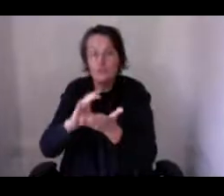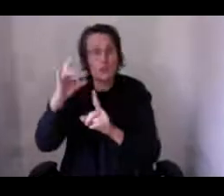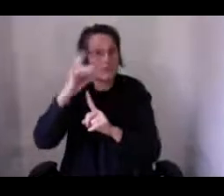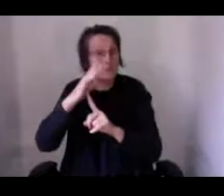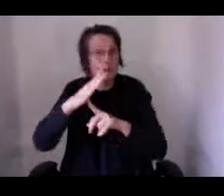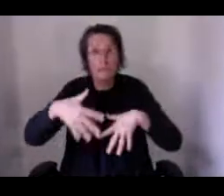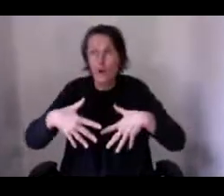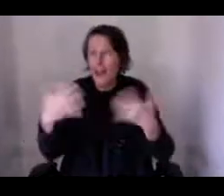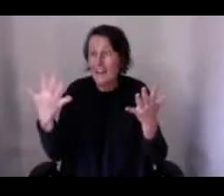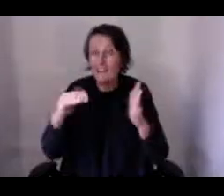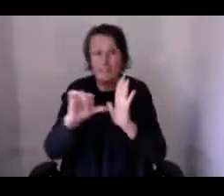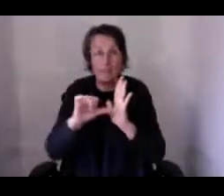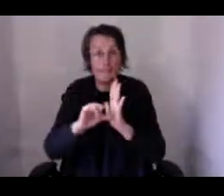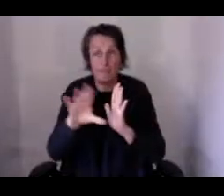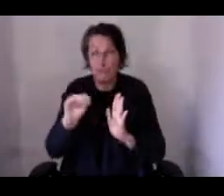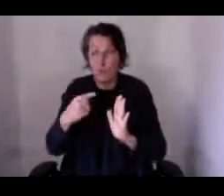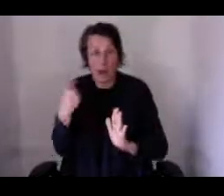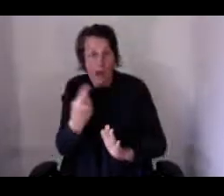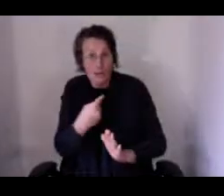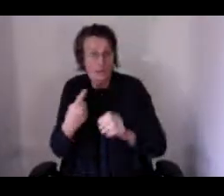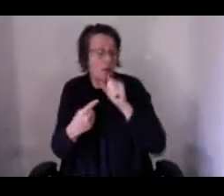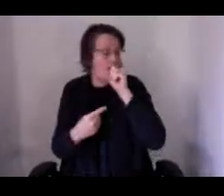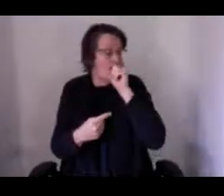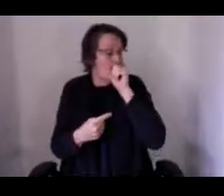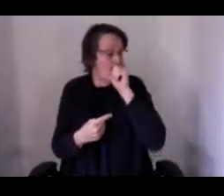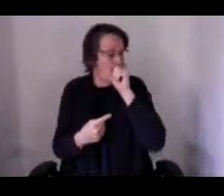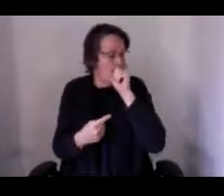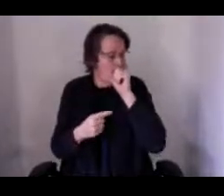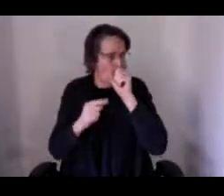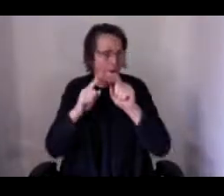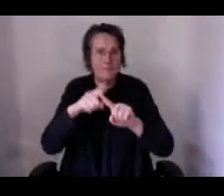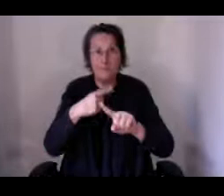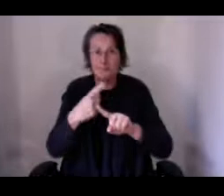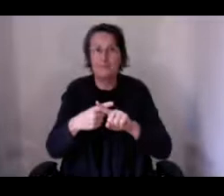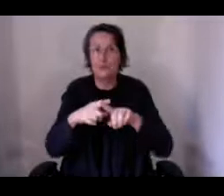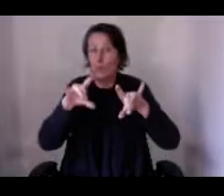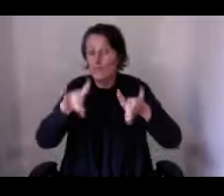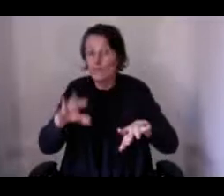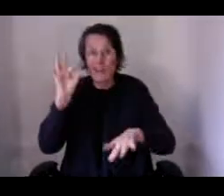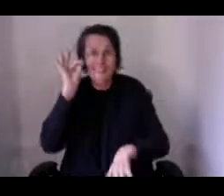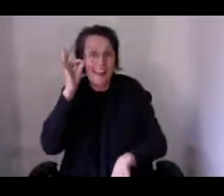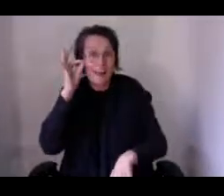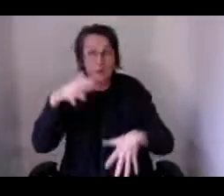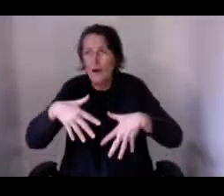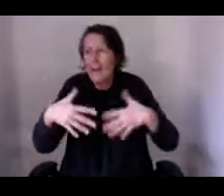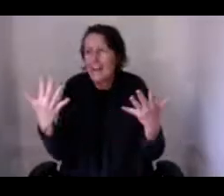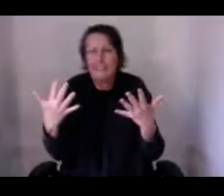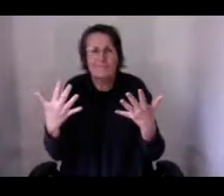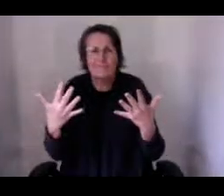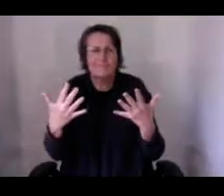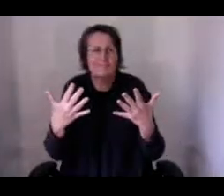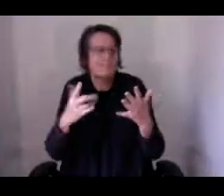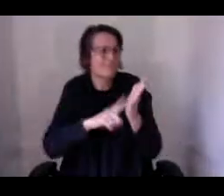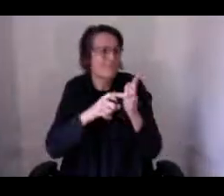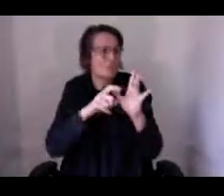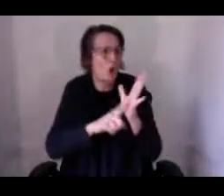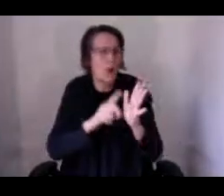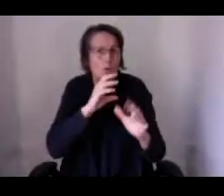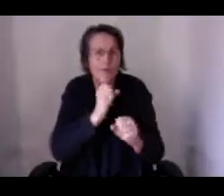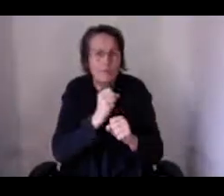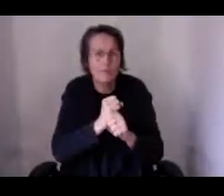whether it's through us or through the Australia Council or through philanthropic funding or wherever you're seeking your funding, local government, that you get to